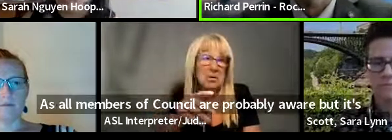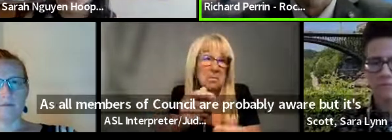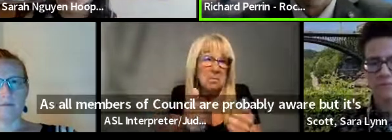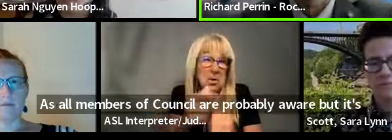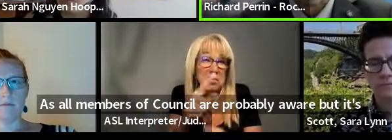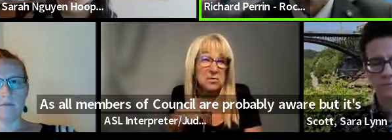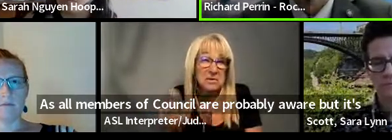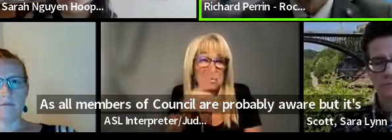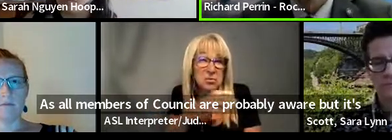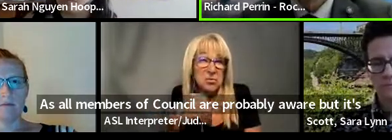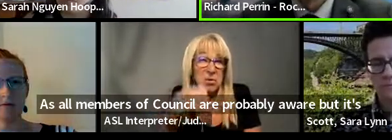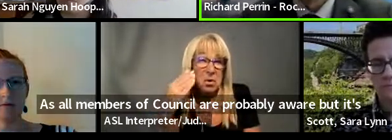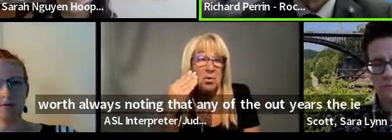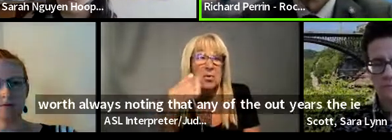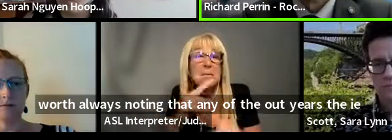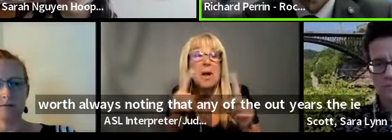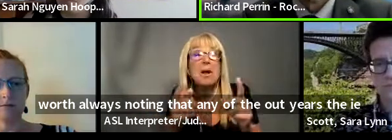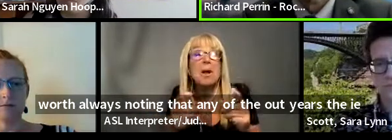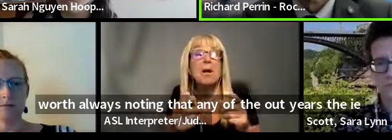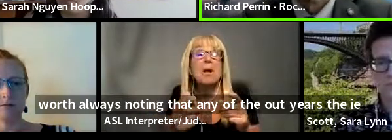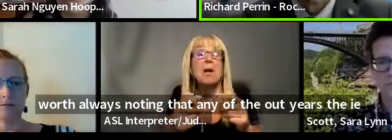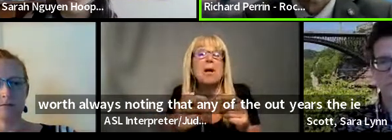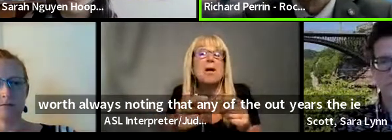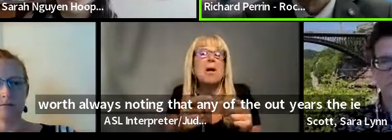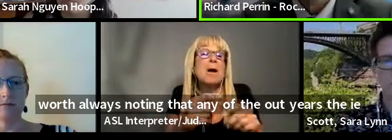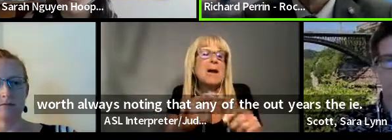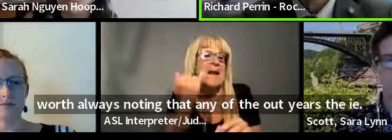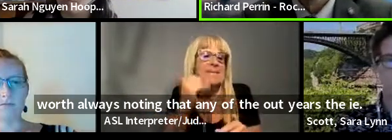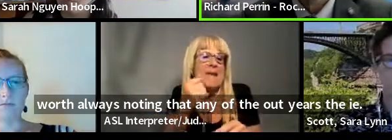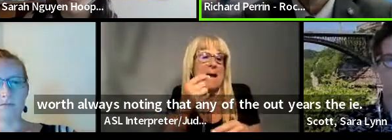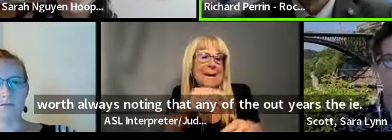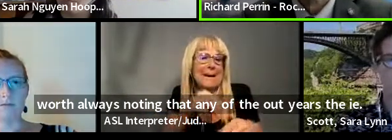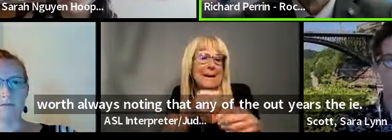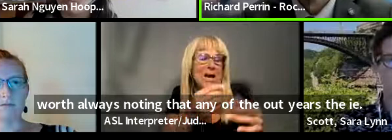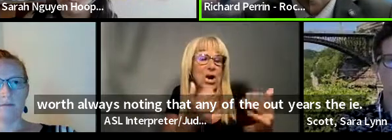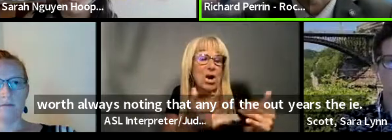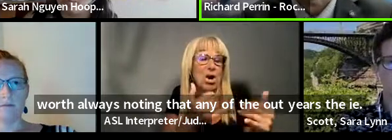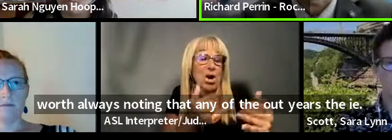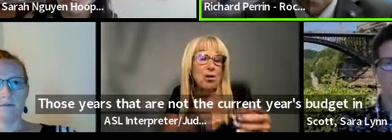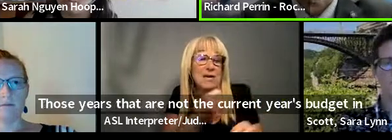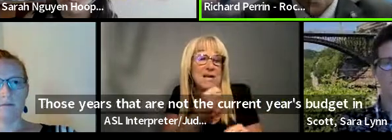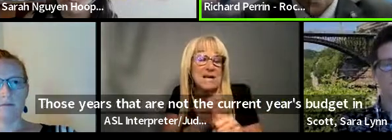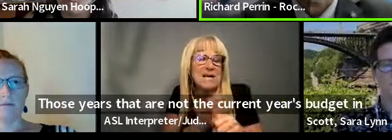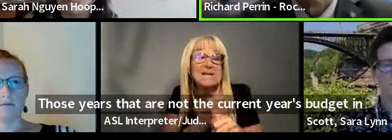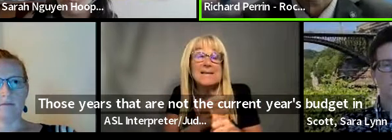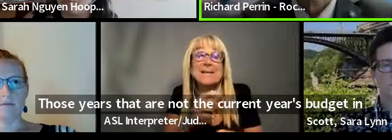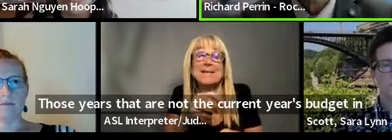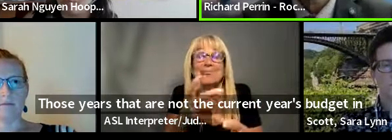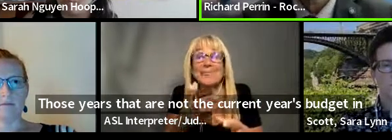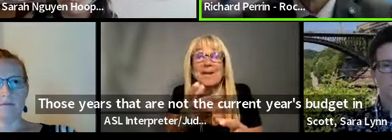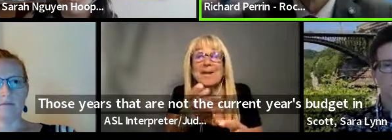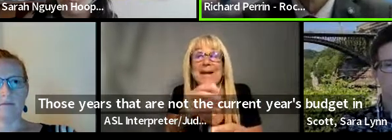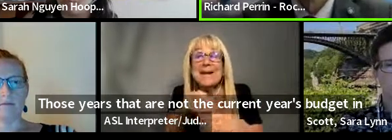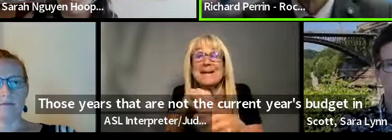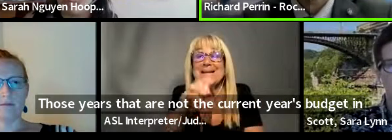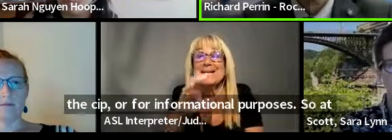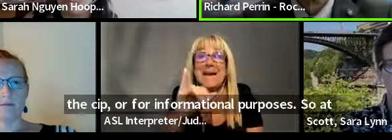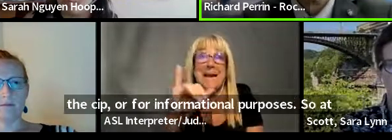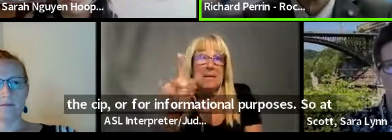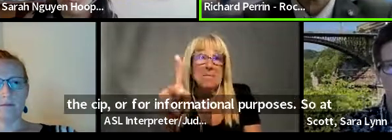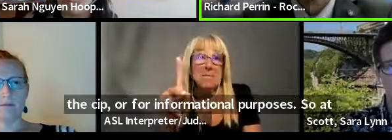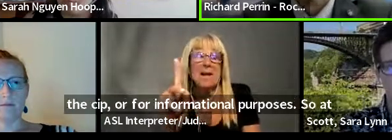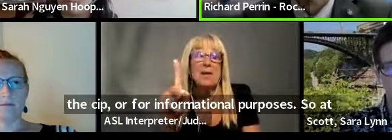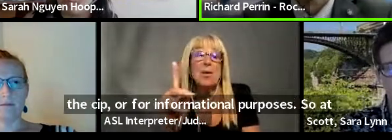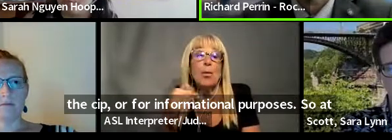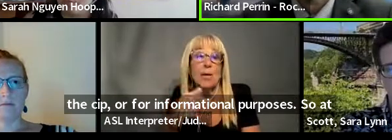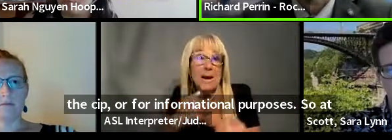years, i.e. those years that are not the current year's budget in the CIP, are for informational purposes. So at this point in time,